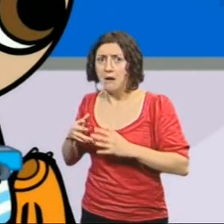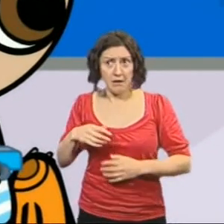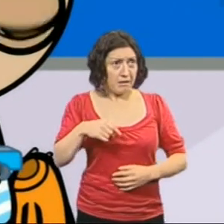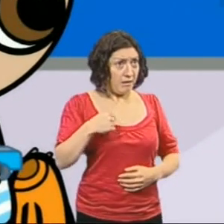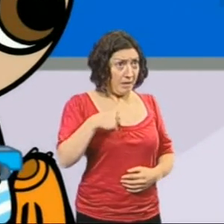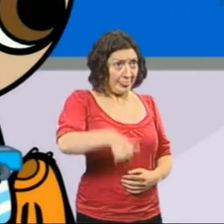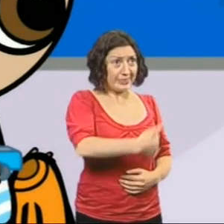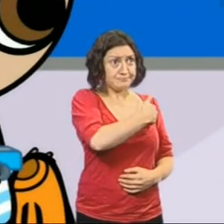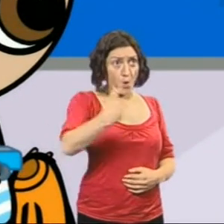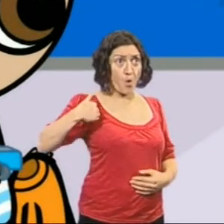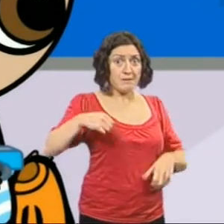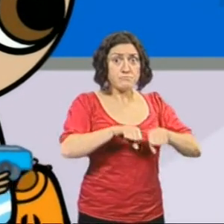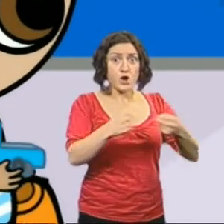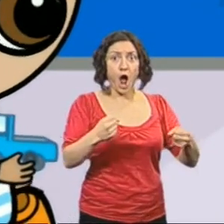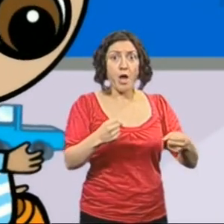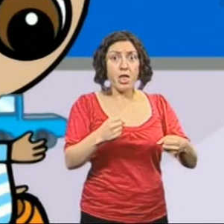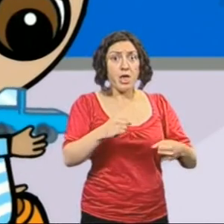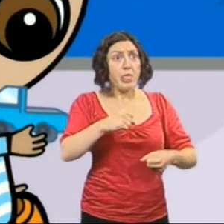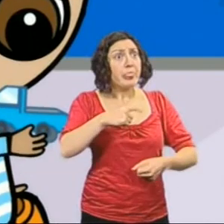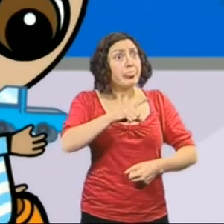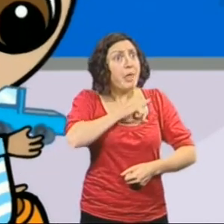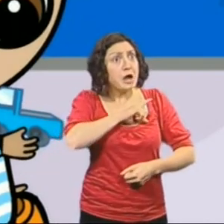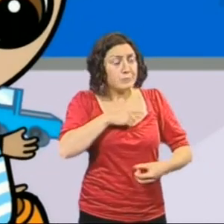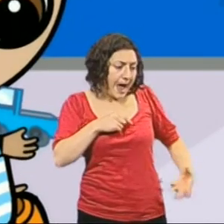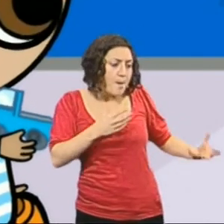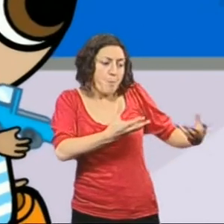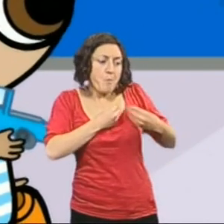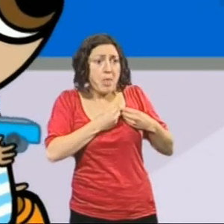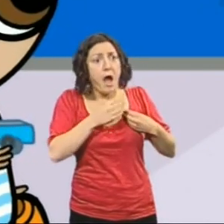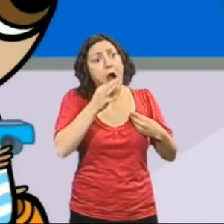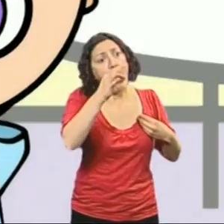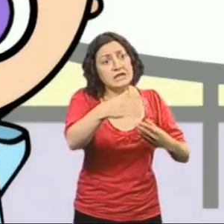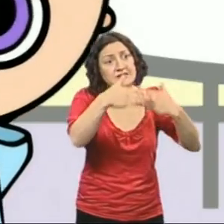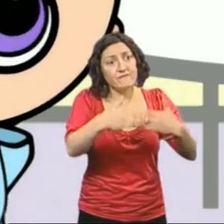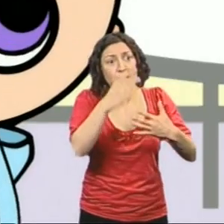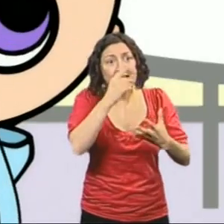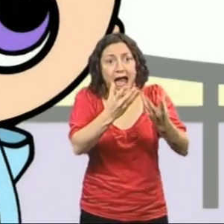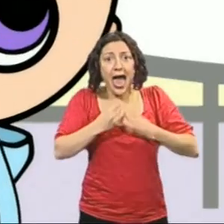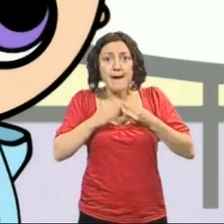morning. That's why I brought it in with me, to see if any of my friends can mend it. What happened?